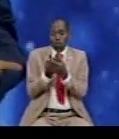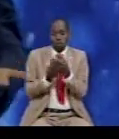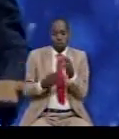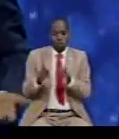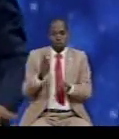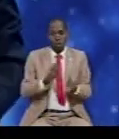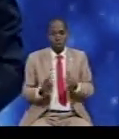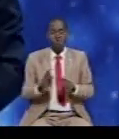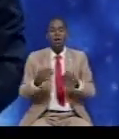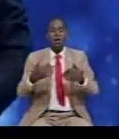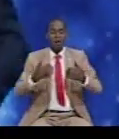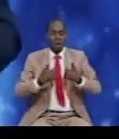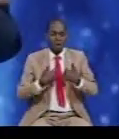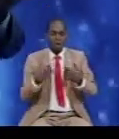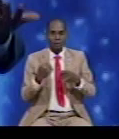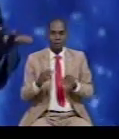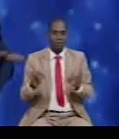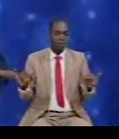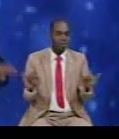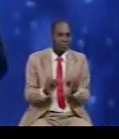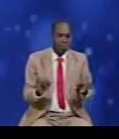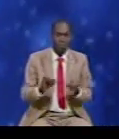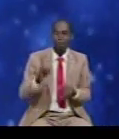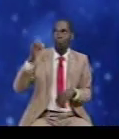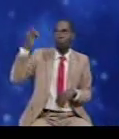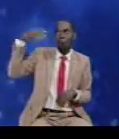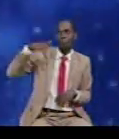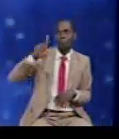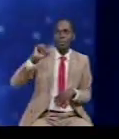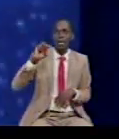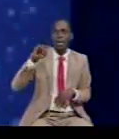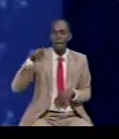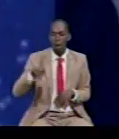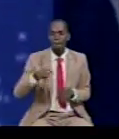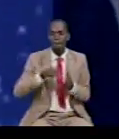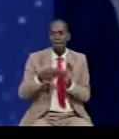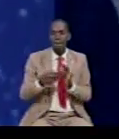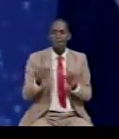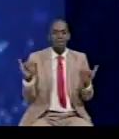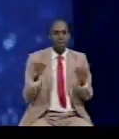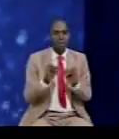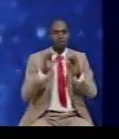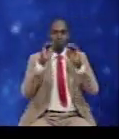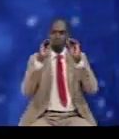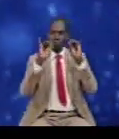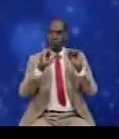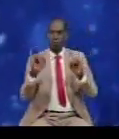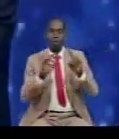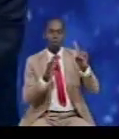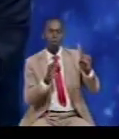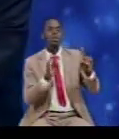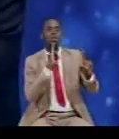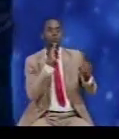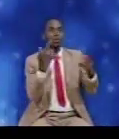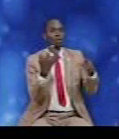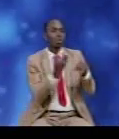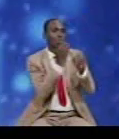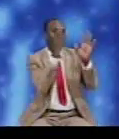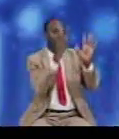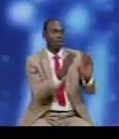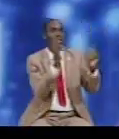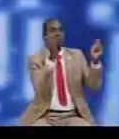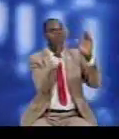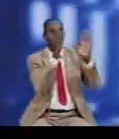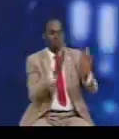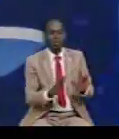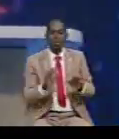the same kind of lamp, they carry the same kind of doctrine. One is triumphant, the other one is a